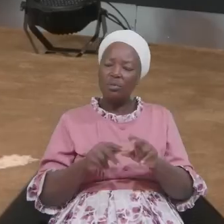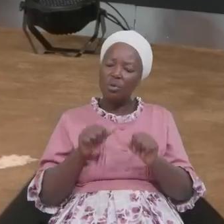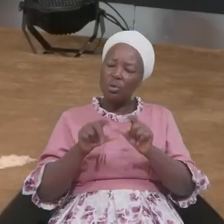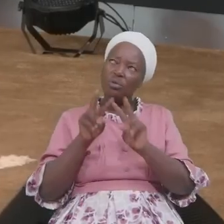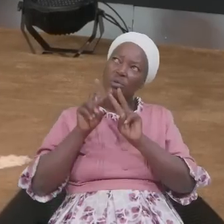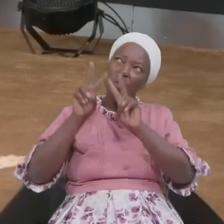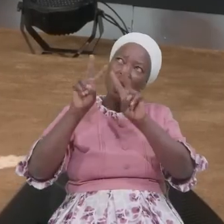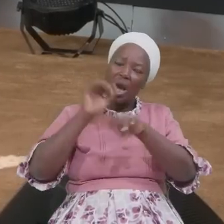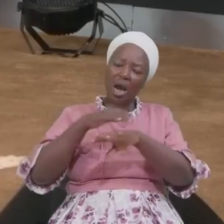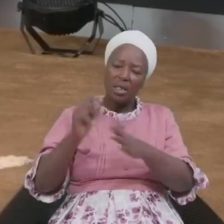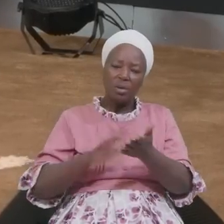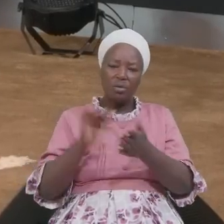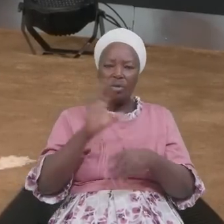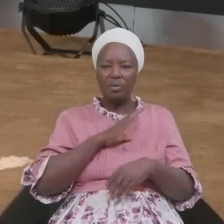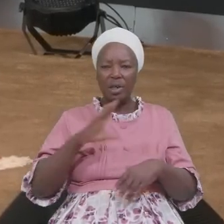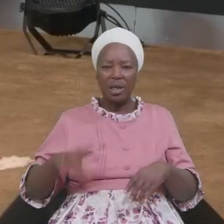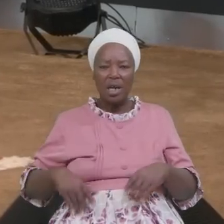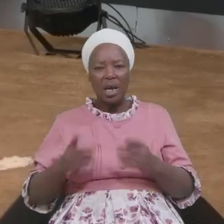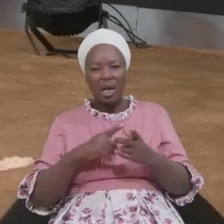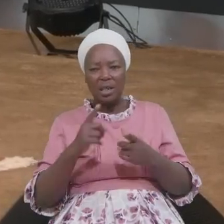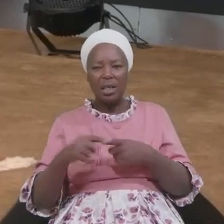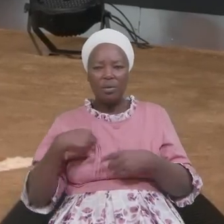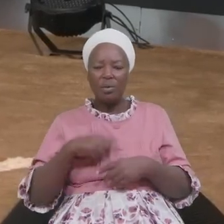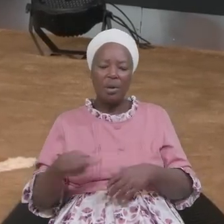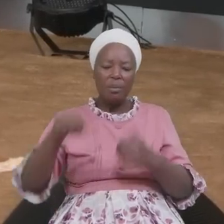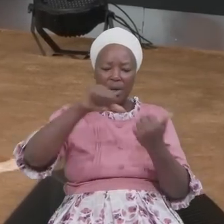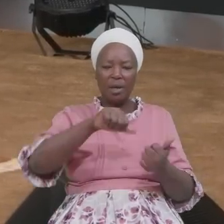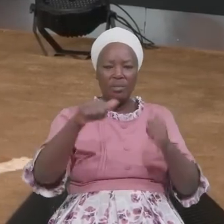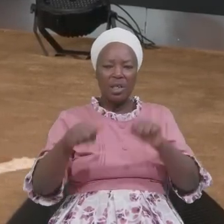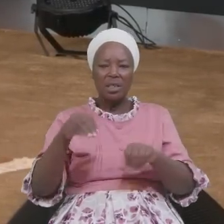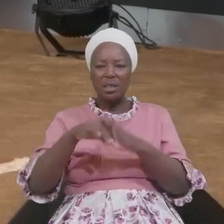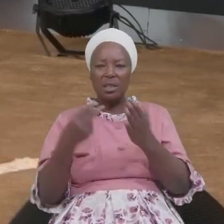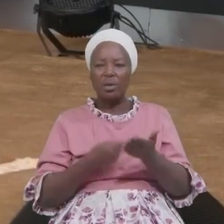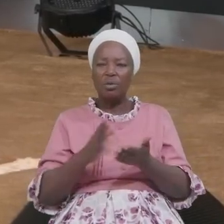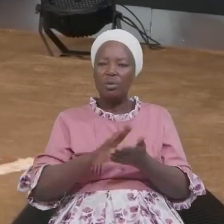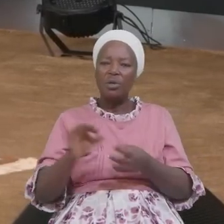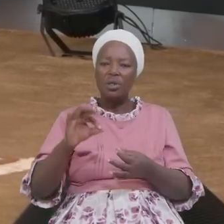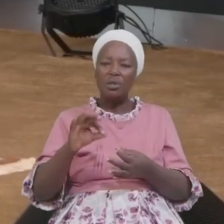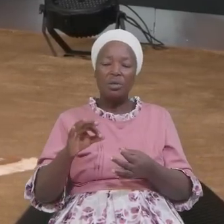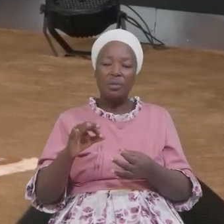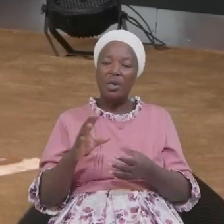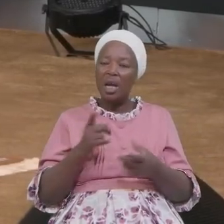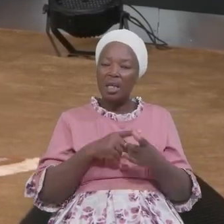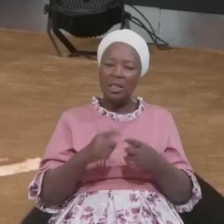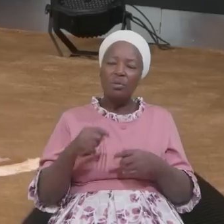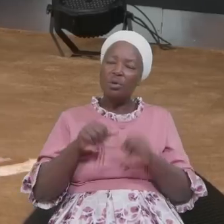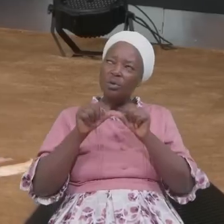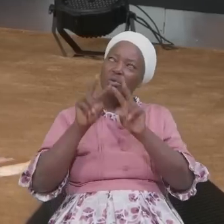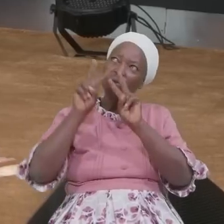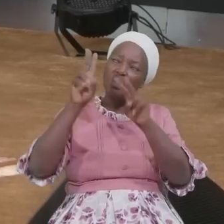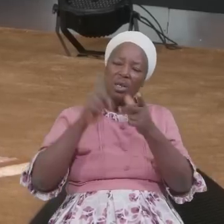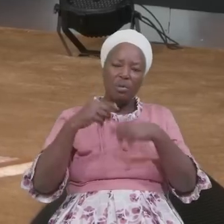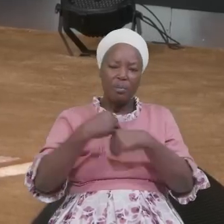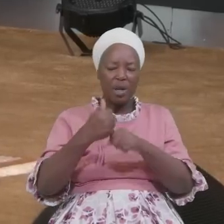the glory of Christ, and then we're baptized in the Holy Ghost, and we keep on looking. Then we'll be making